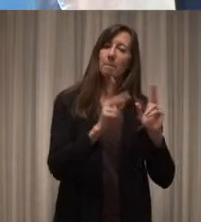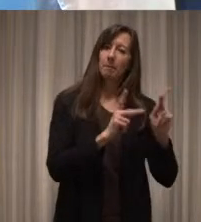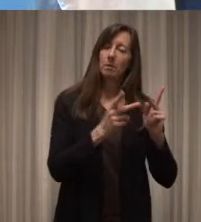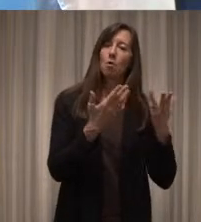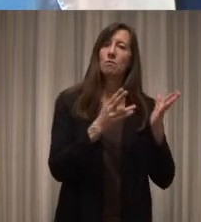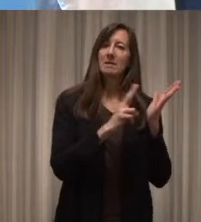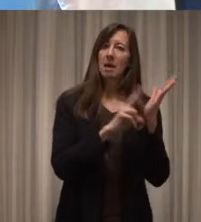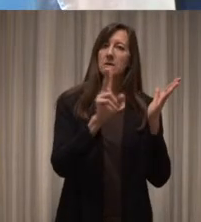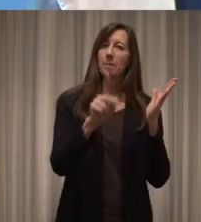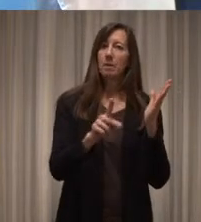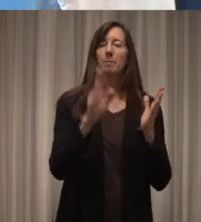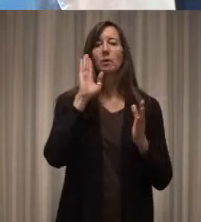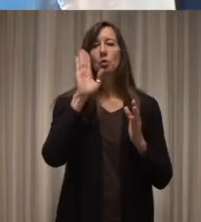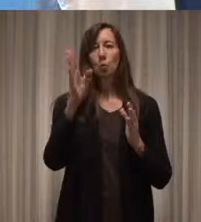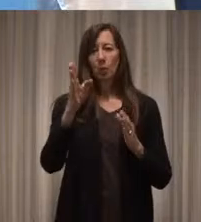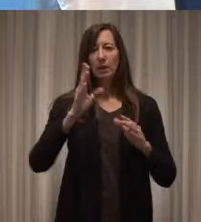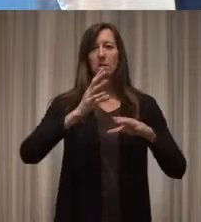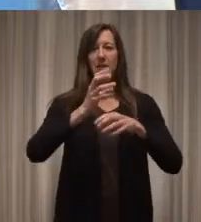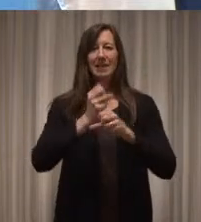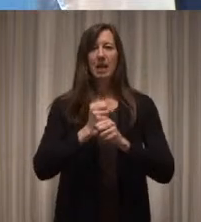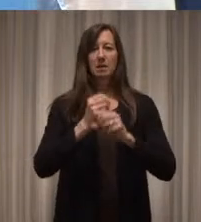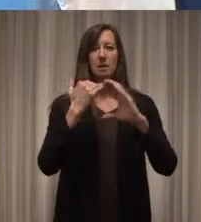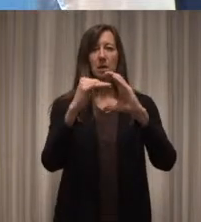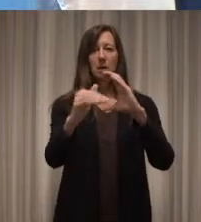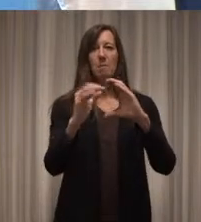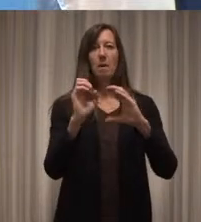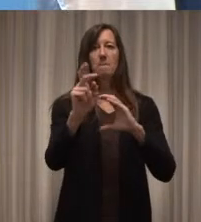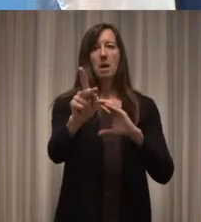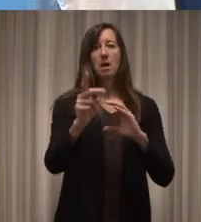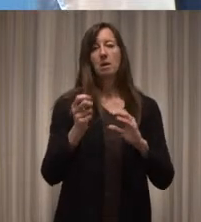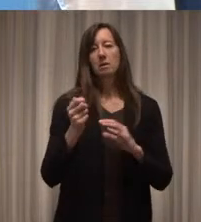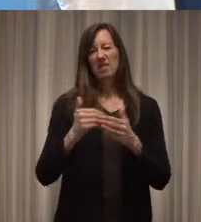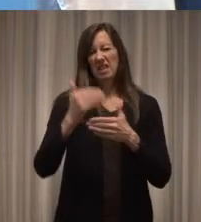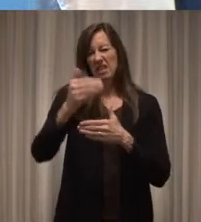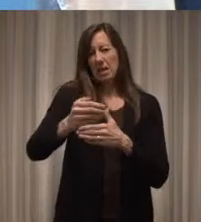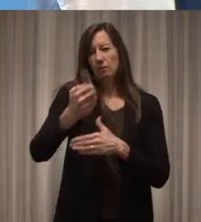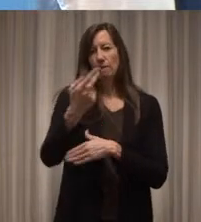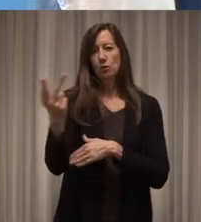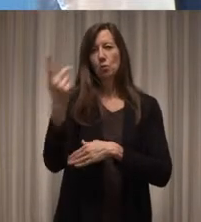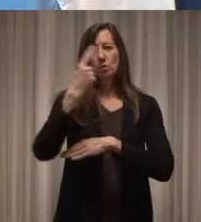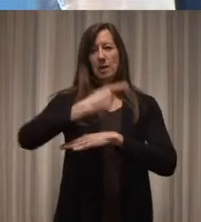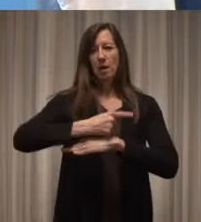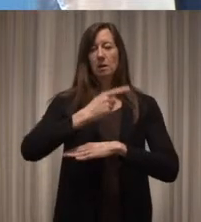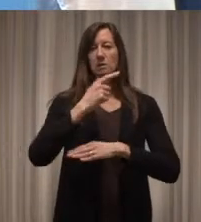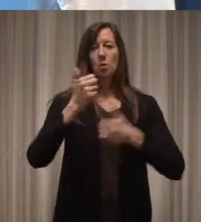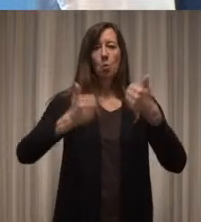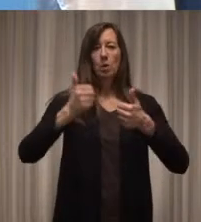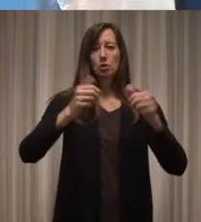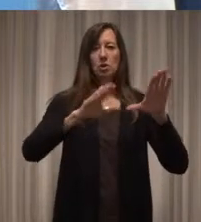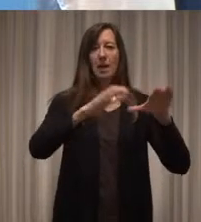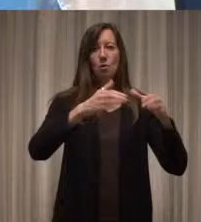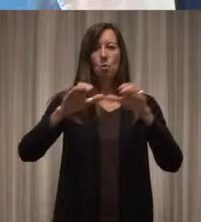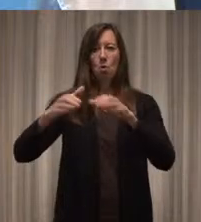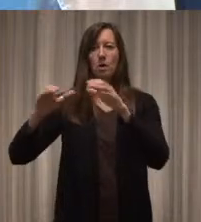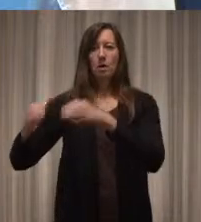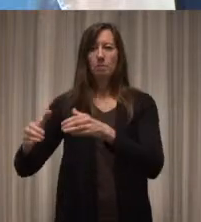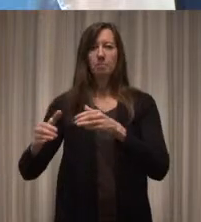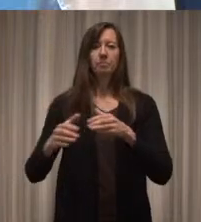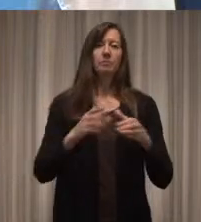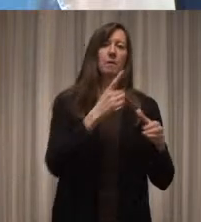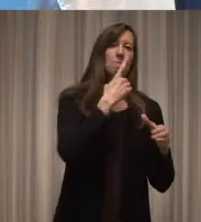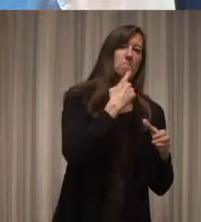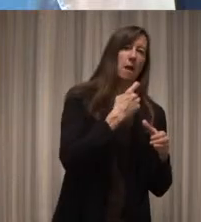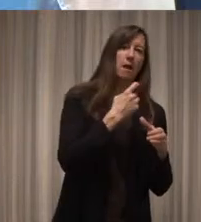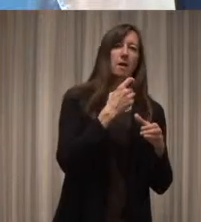here in the next few days confirming that. If you have not signed up, and there are many who have not, because again,